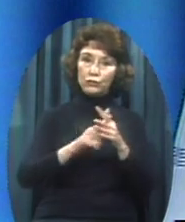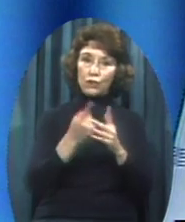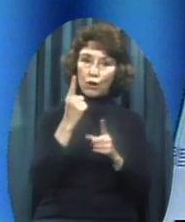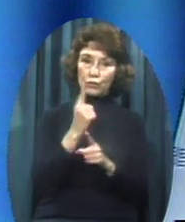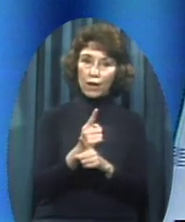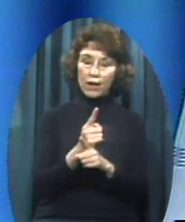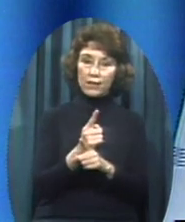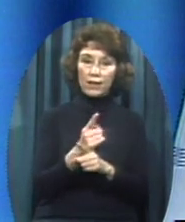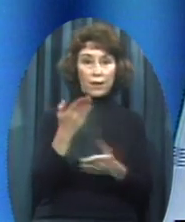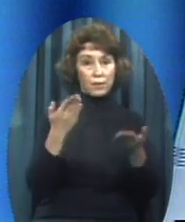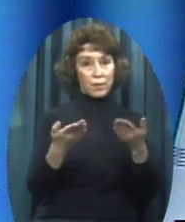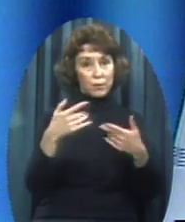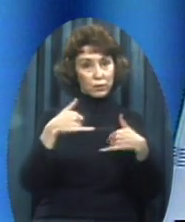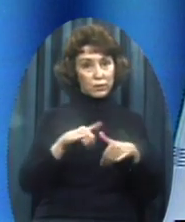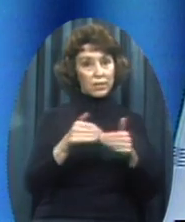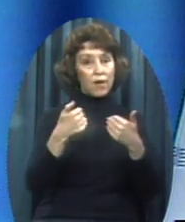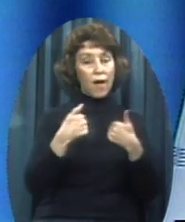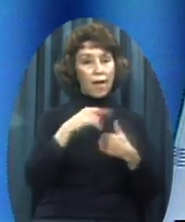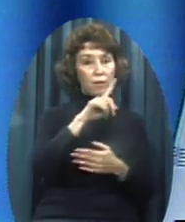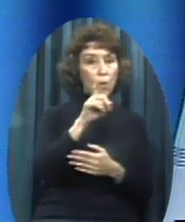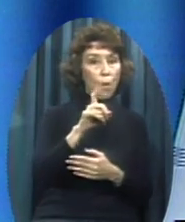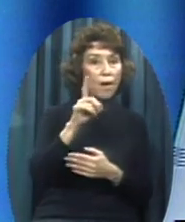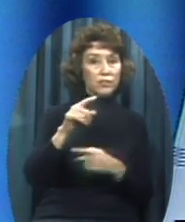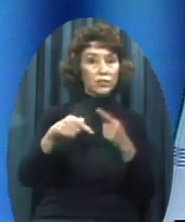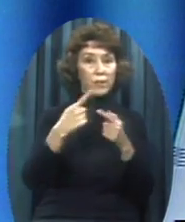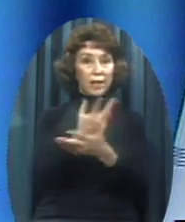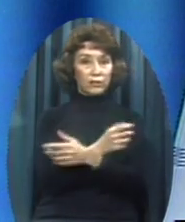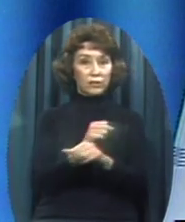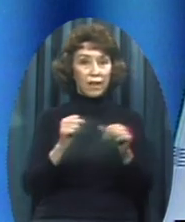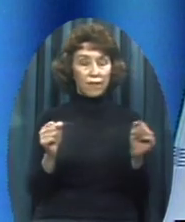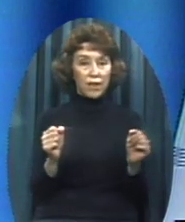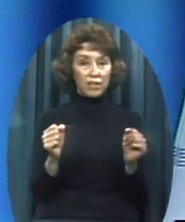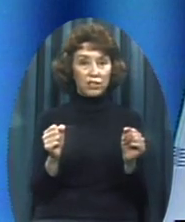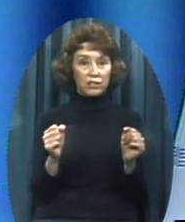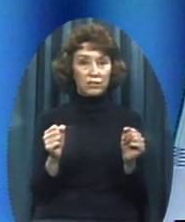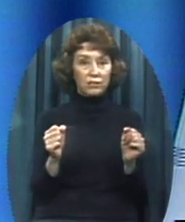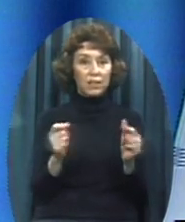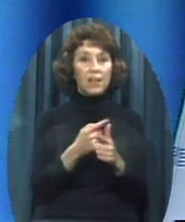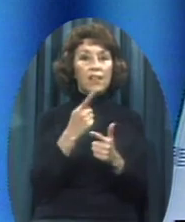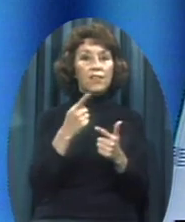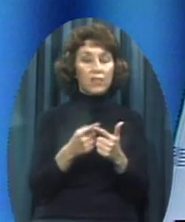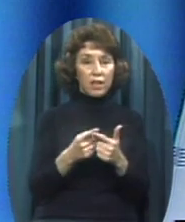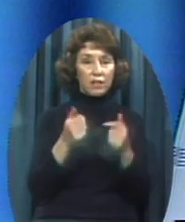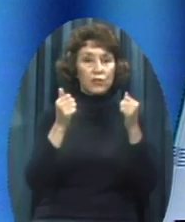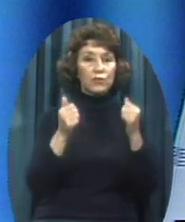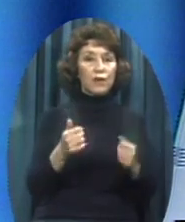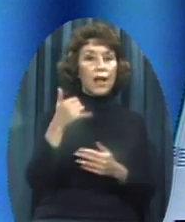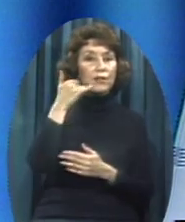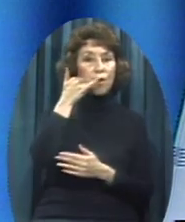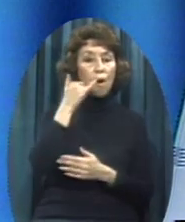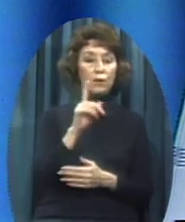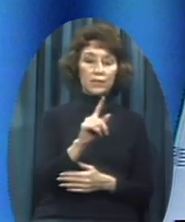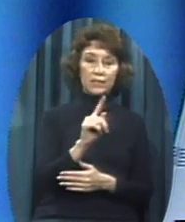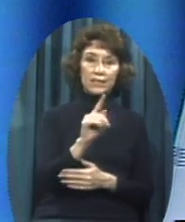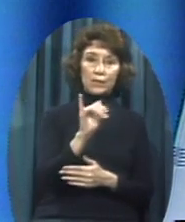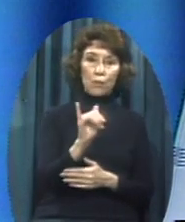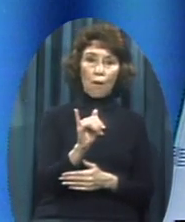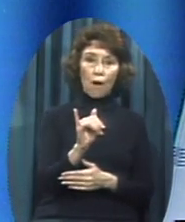have questions about your salvation, J.O. Grooms and other soul-winning pastors will call you at our expense if you'll give me your telephone